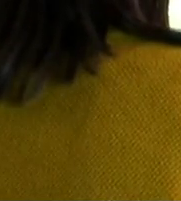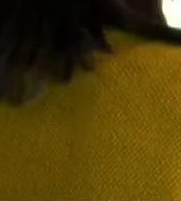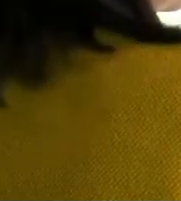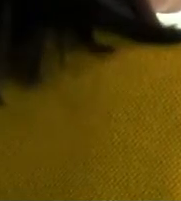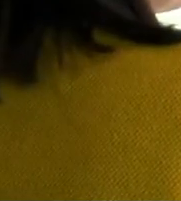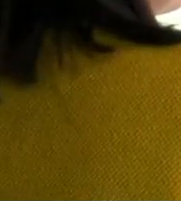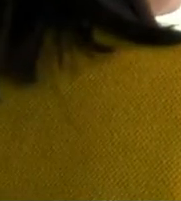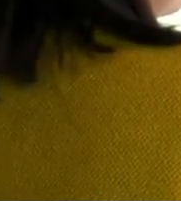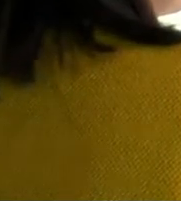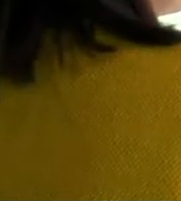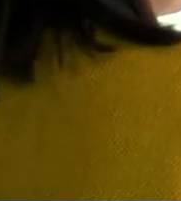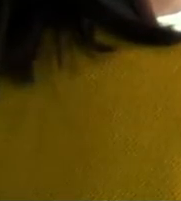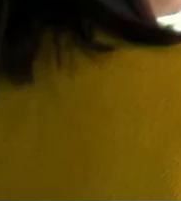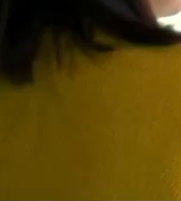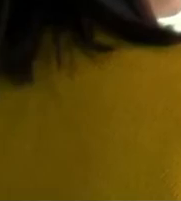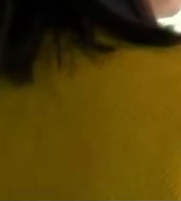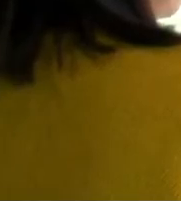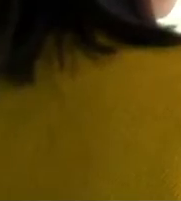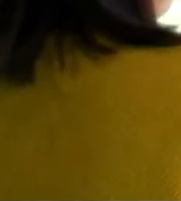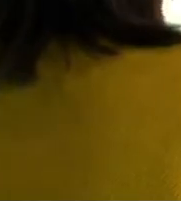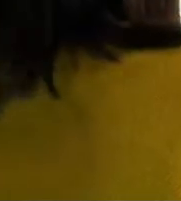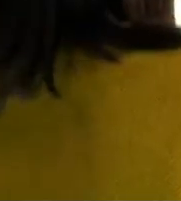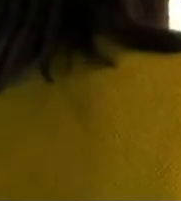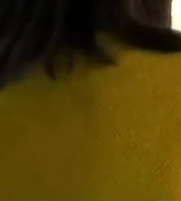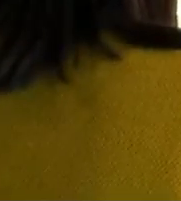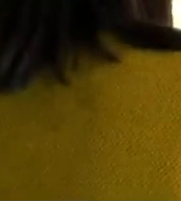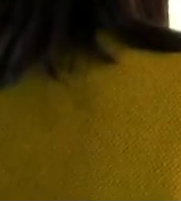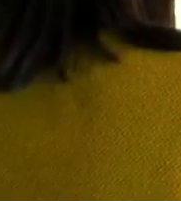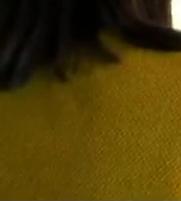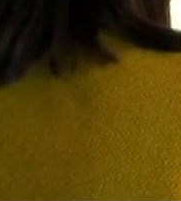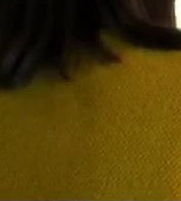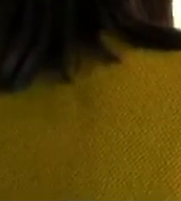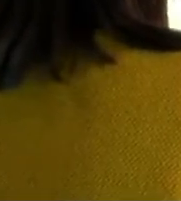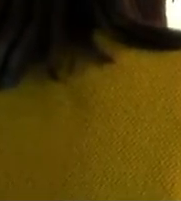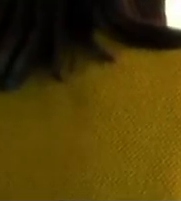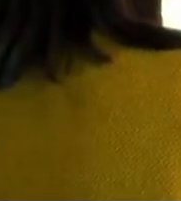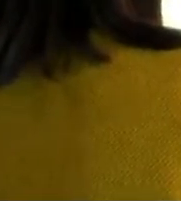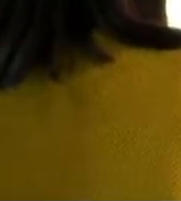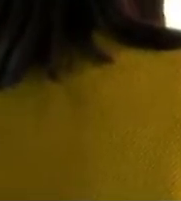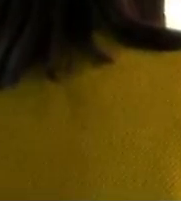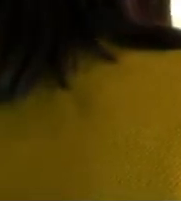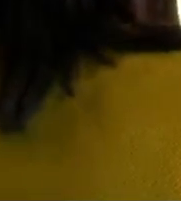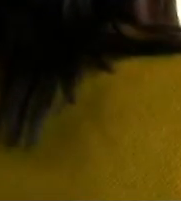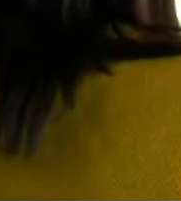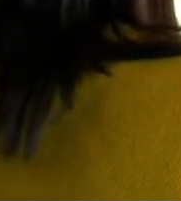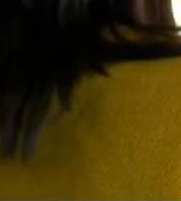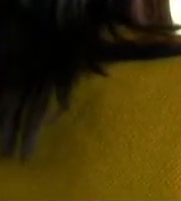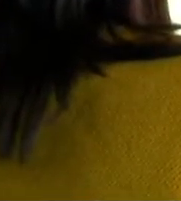I guess